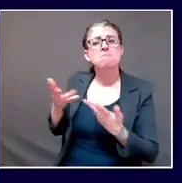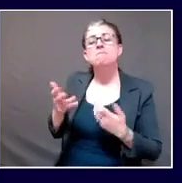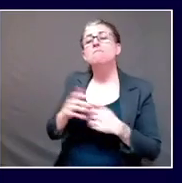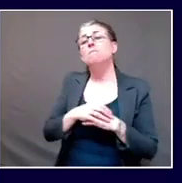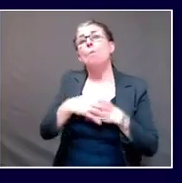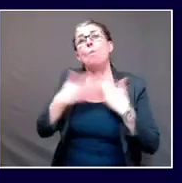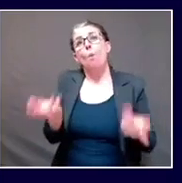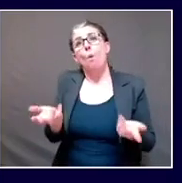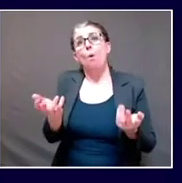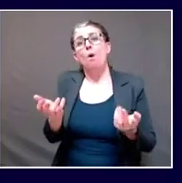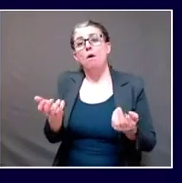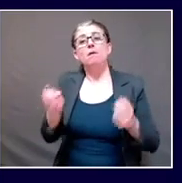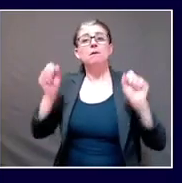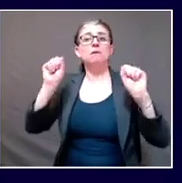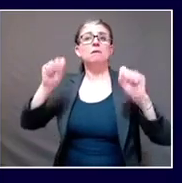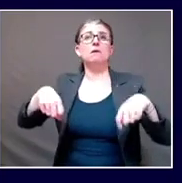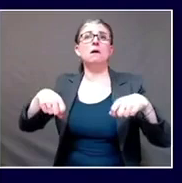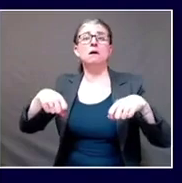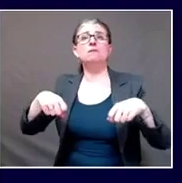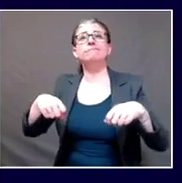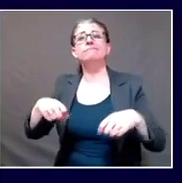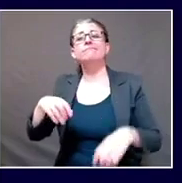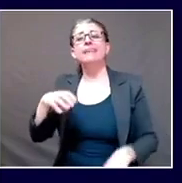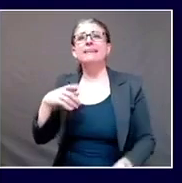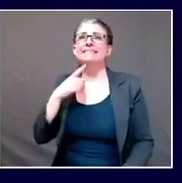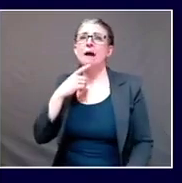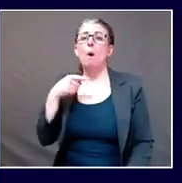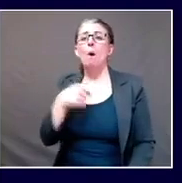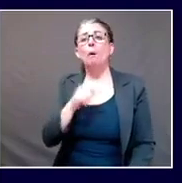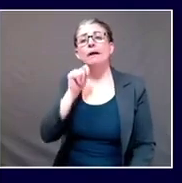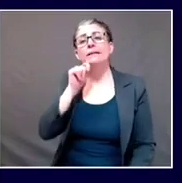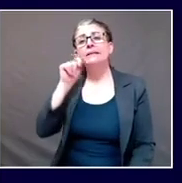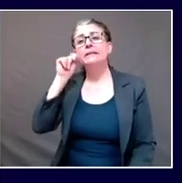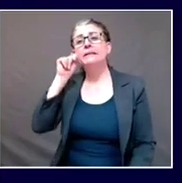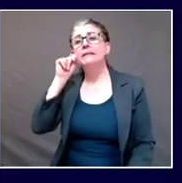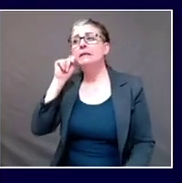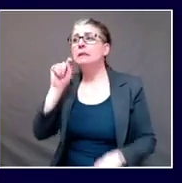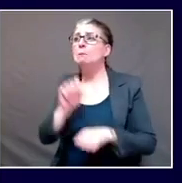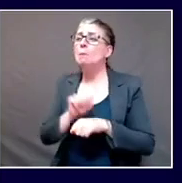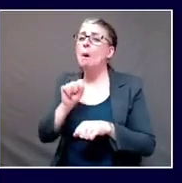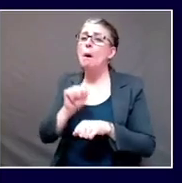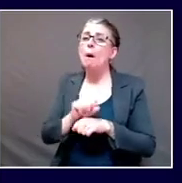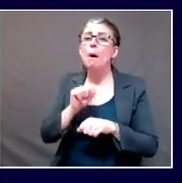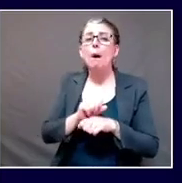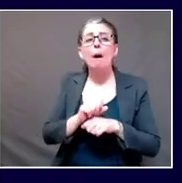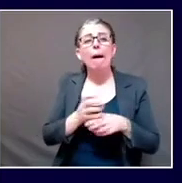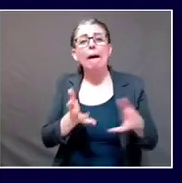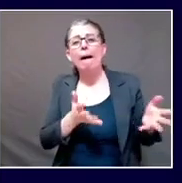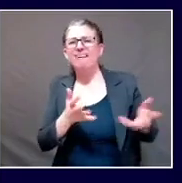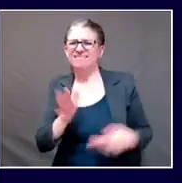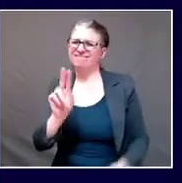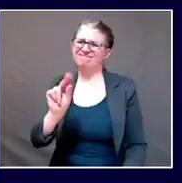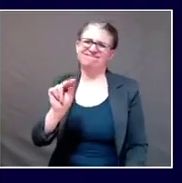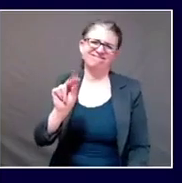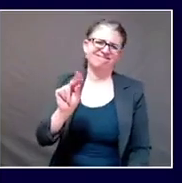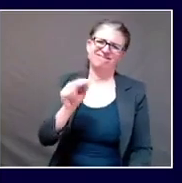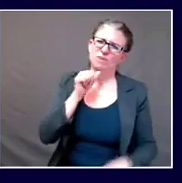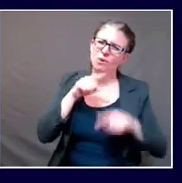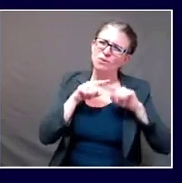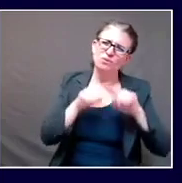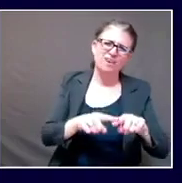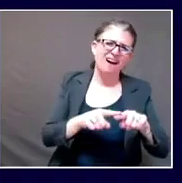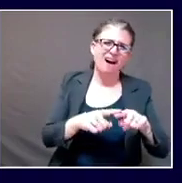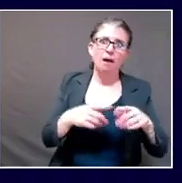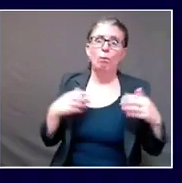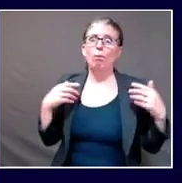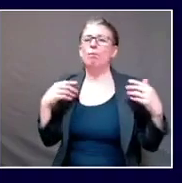is now. Everybody is. Uh, our businesses know that the way to bring back the economy,